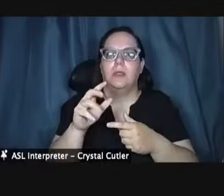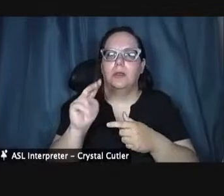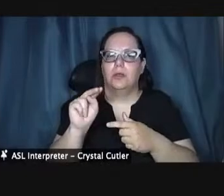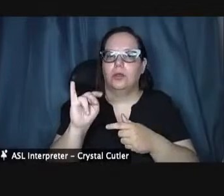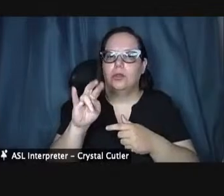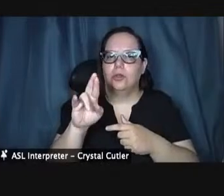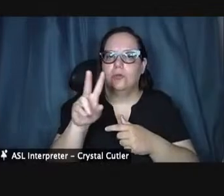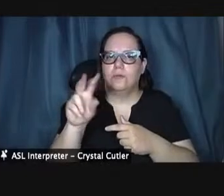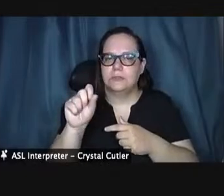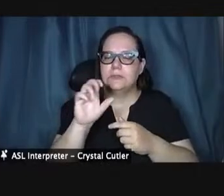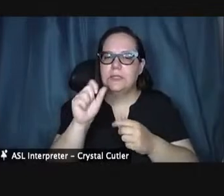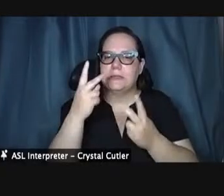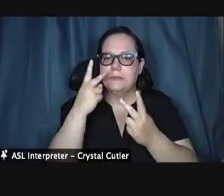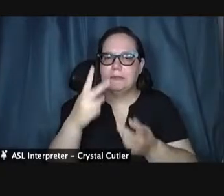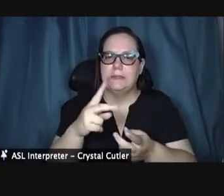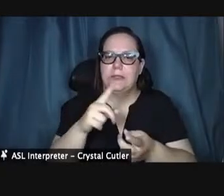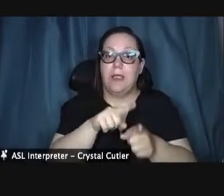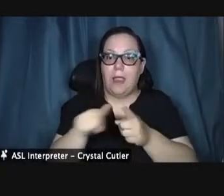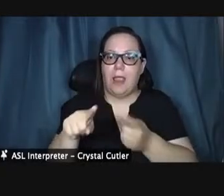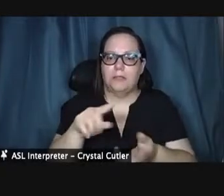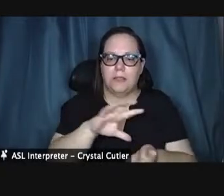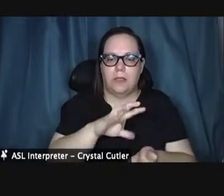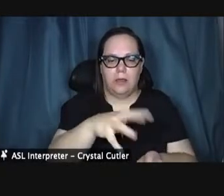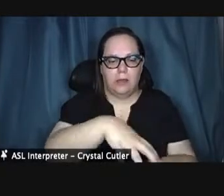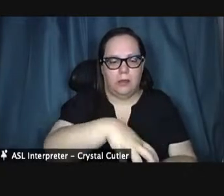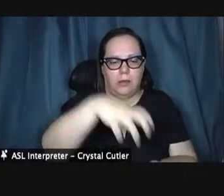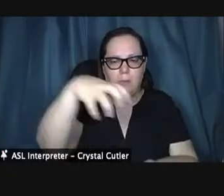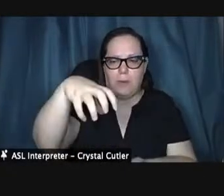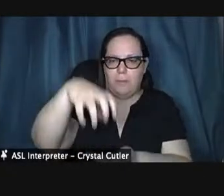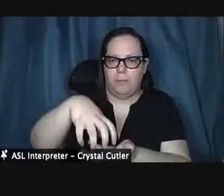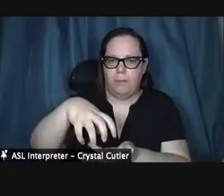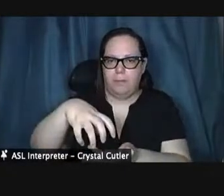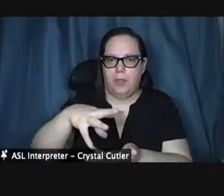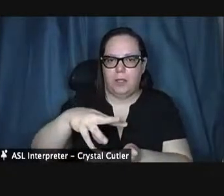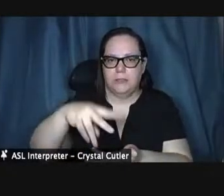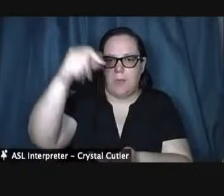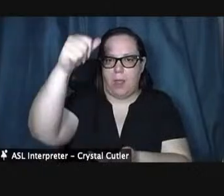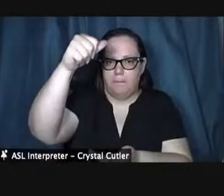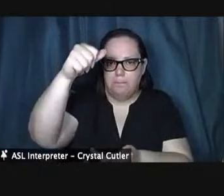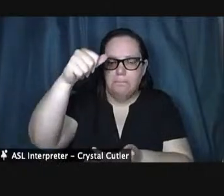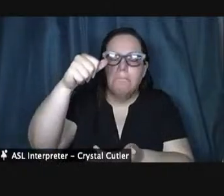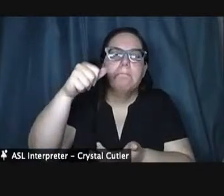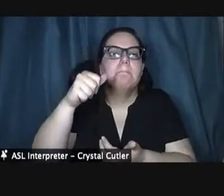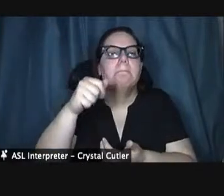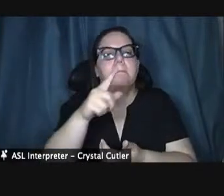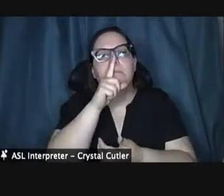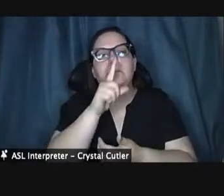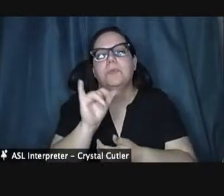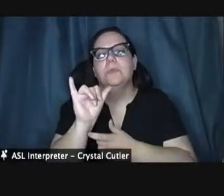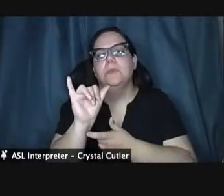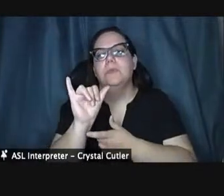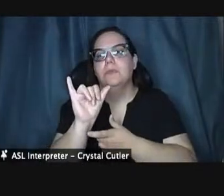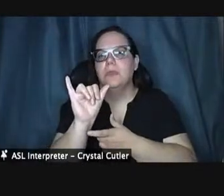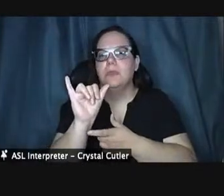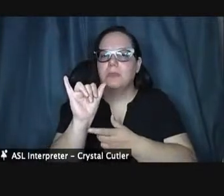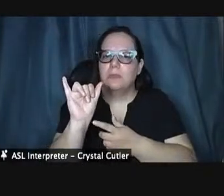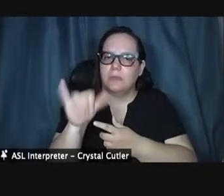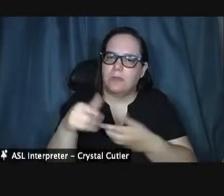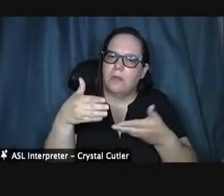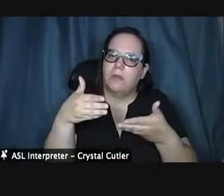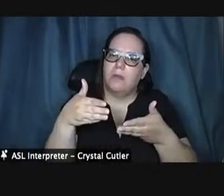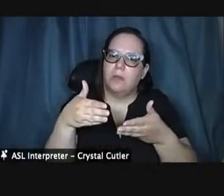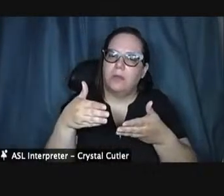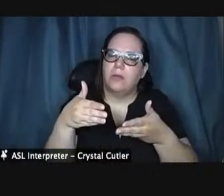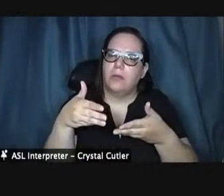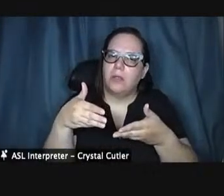And that's really makes a great combination for, again, observing how are really constraining the state of